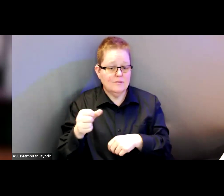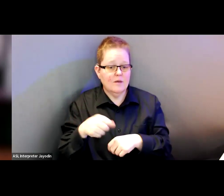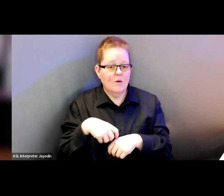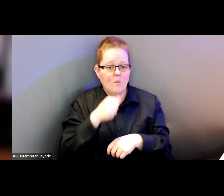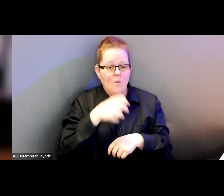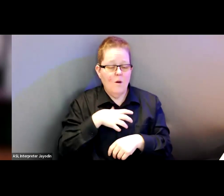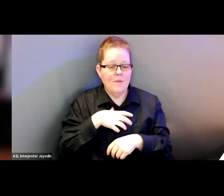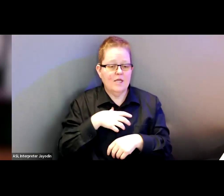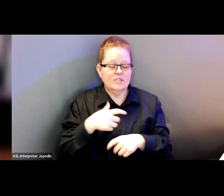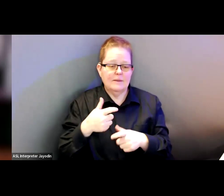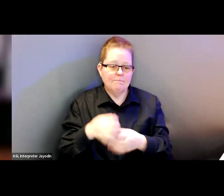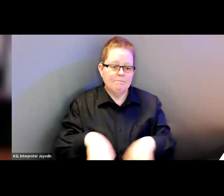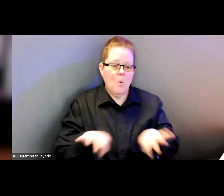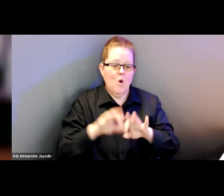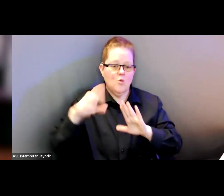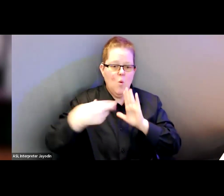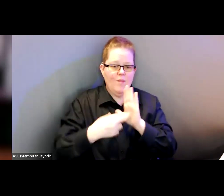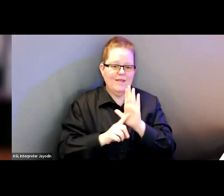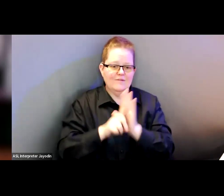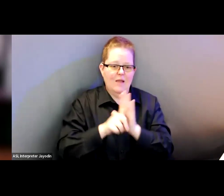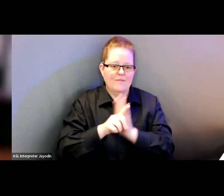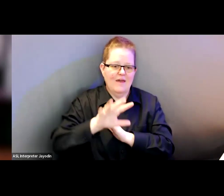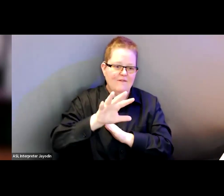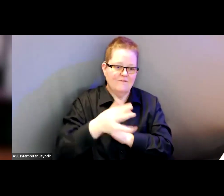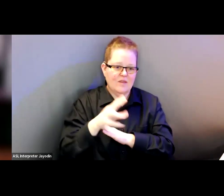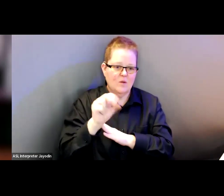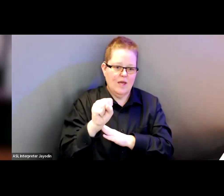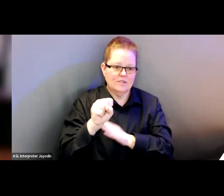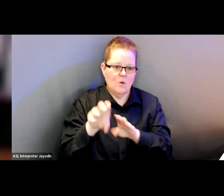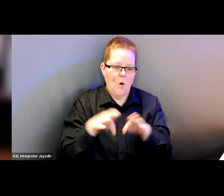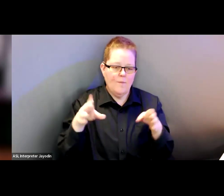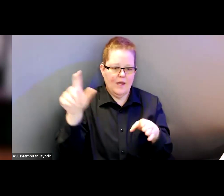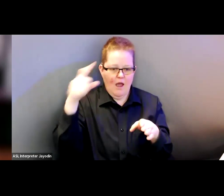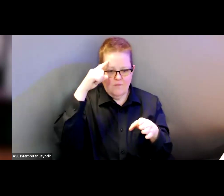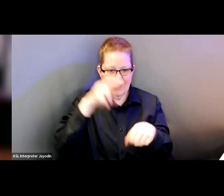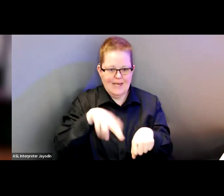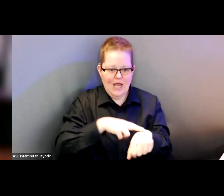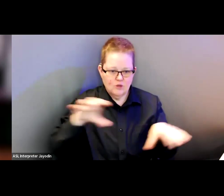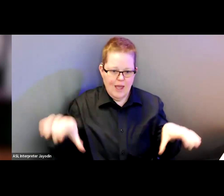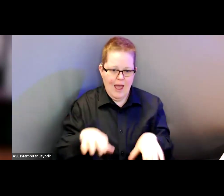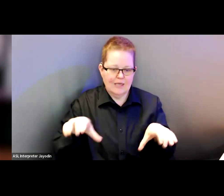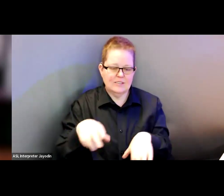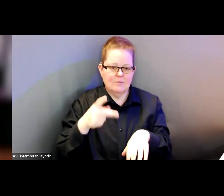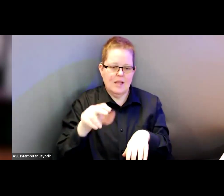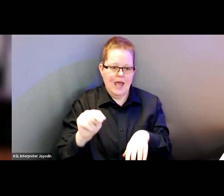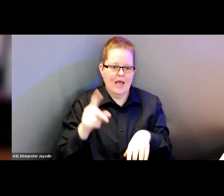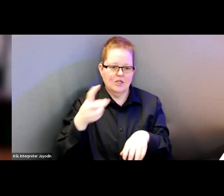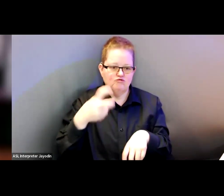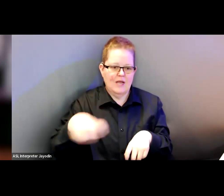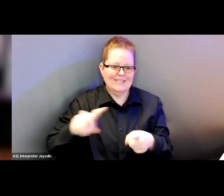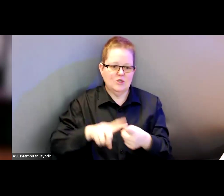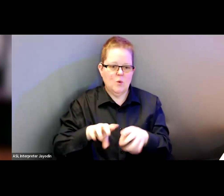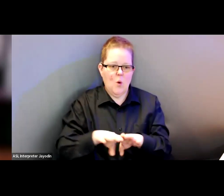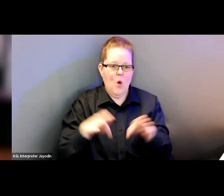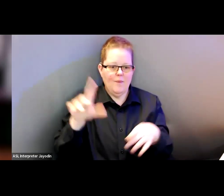in the development of the 5th U.S. Open Government National Action Plan, the transition of open government initiatives